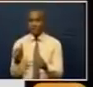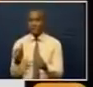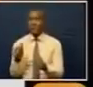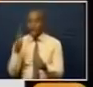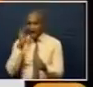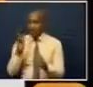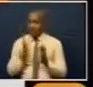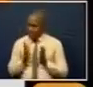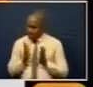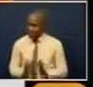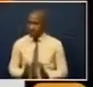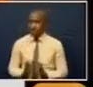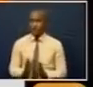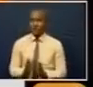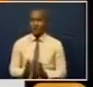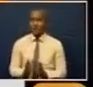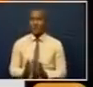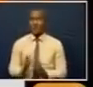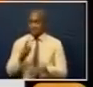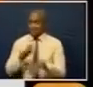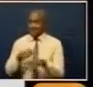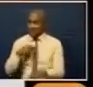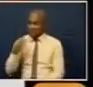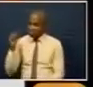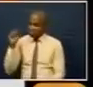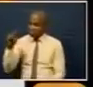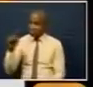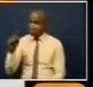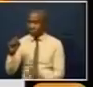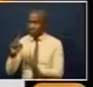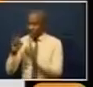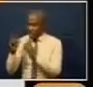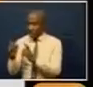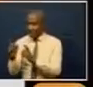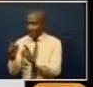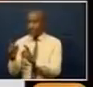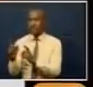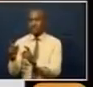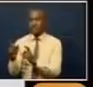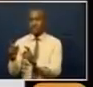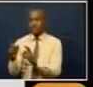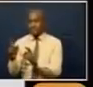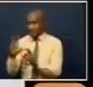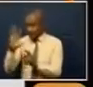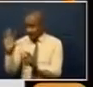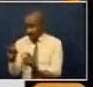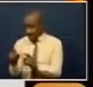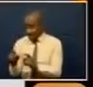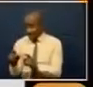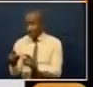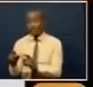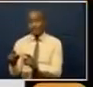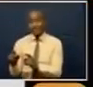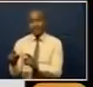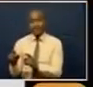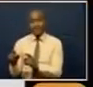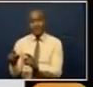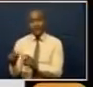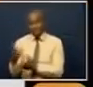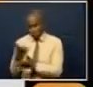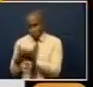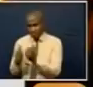personally. The time I was there, I was receiving an award, Changemaker Award for Africa, and I had the privilege to be able to interact